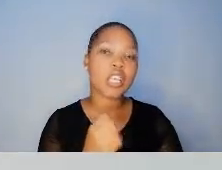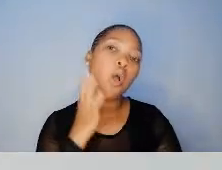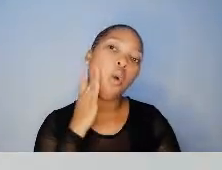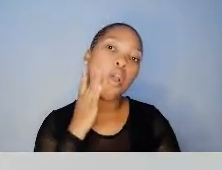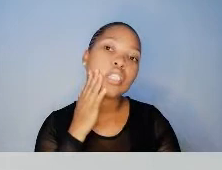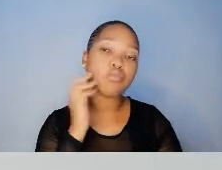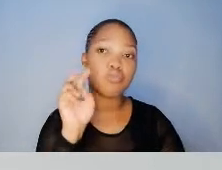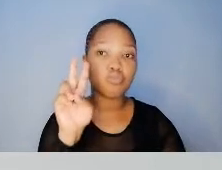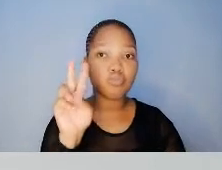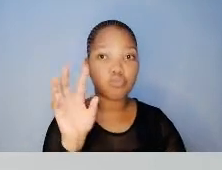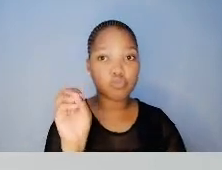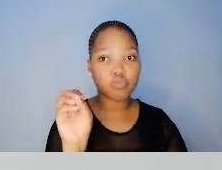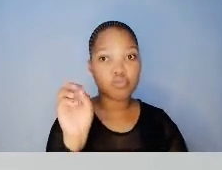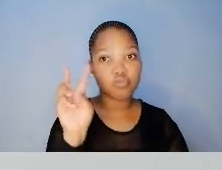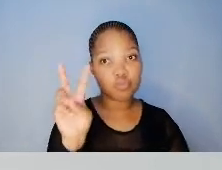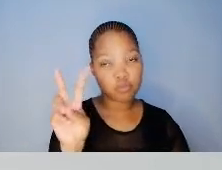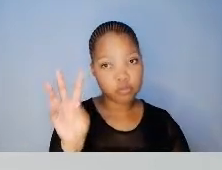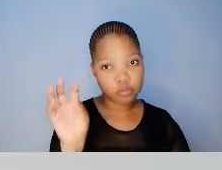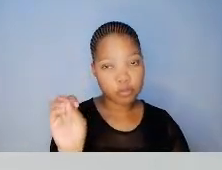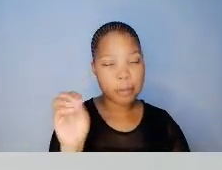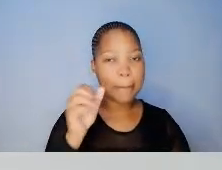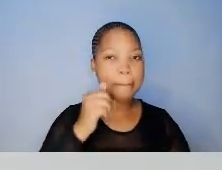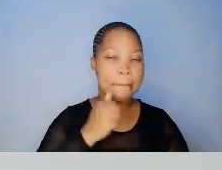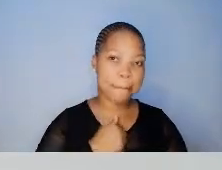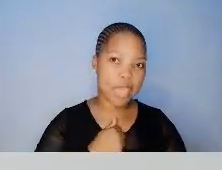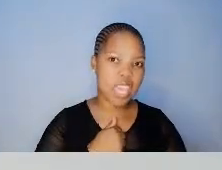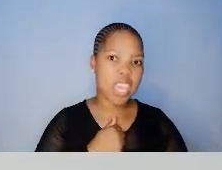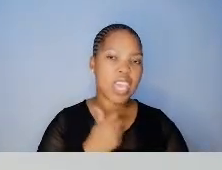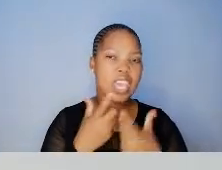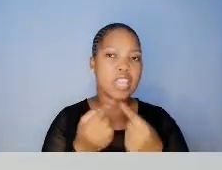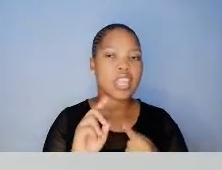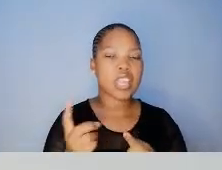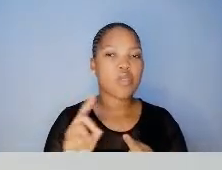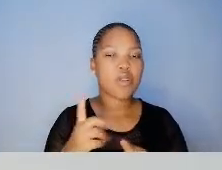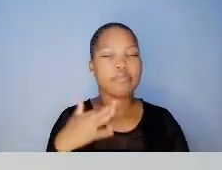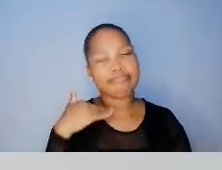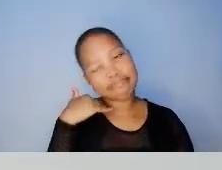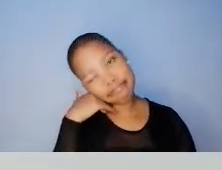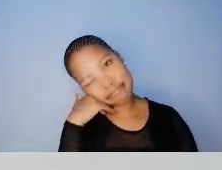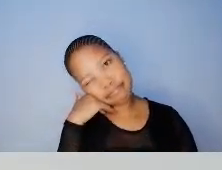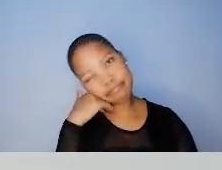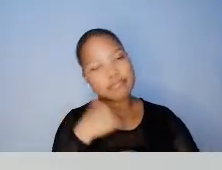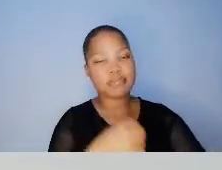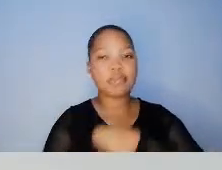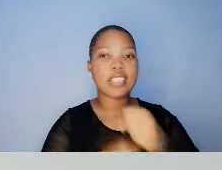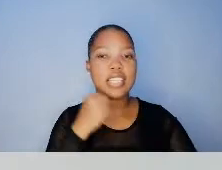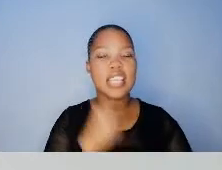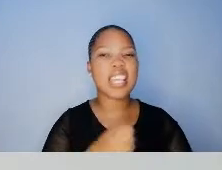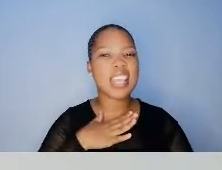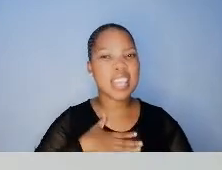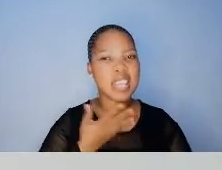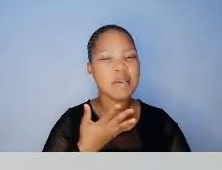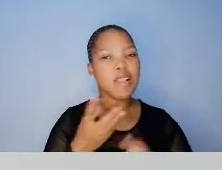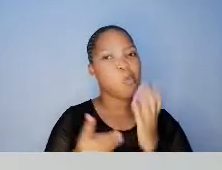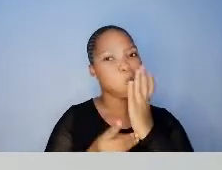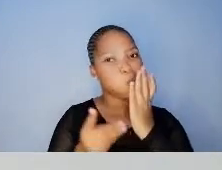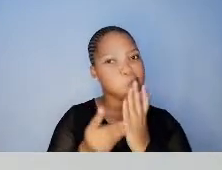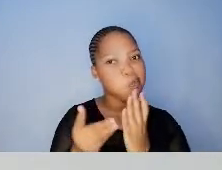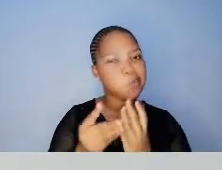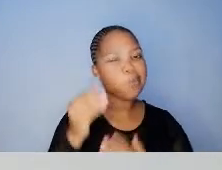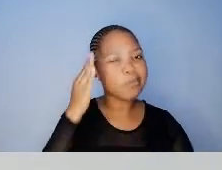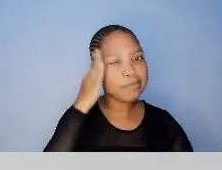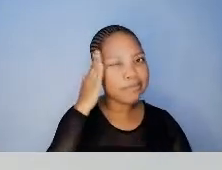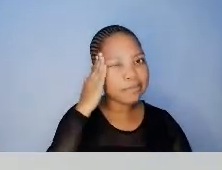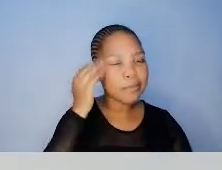2020. Yes, I took a gap year, so I wanted to advance my